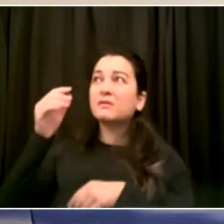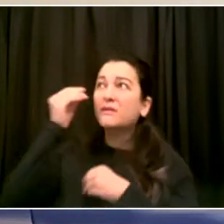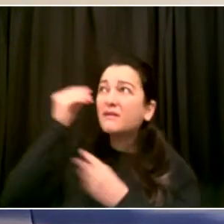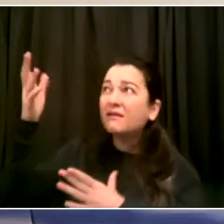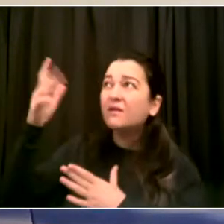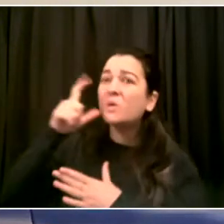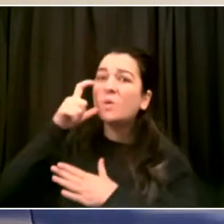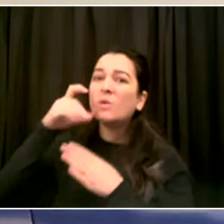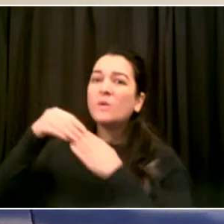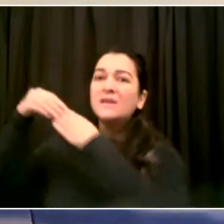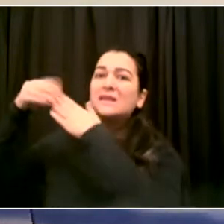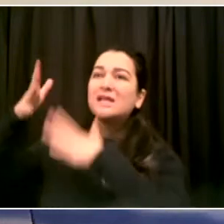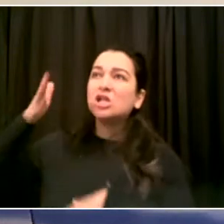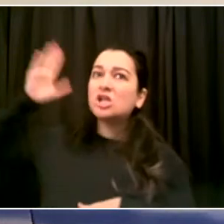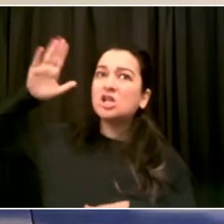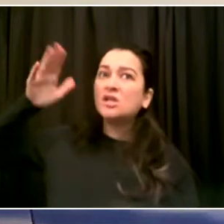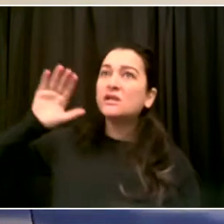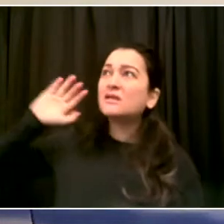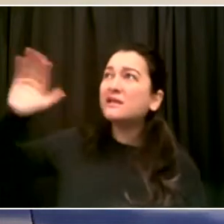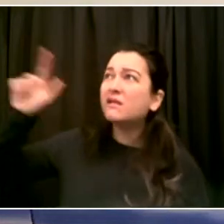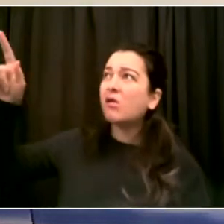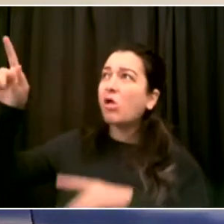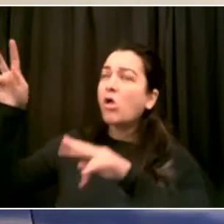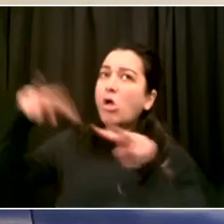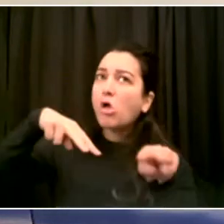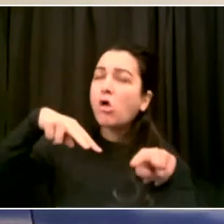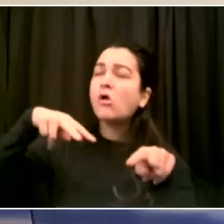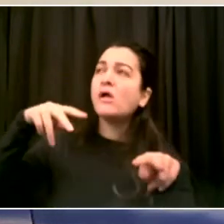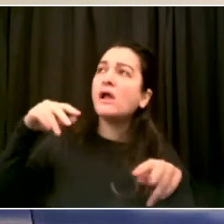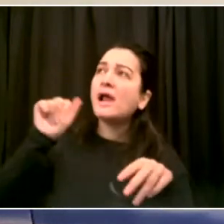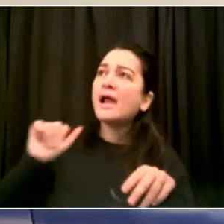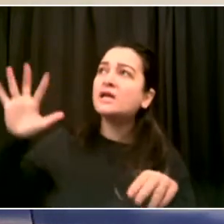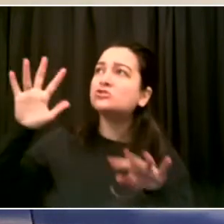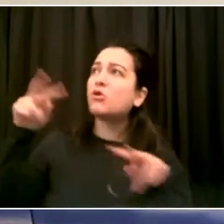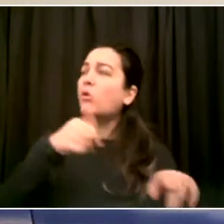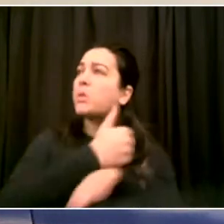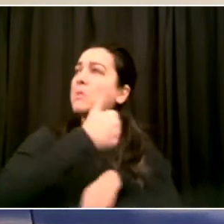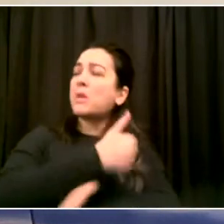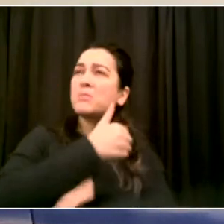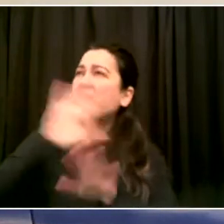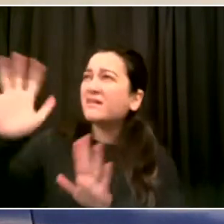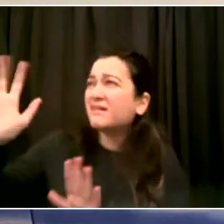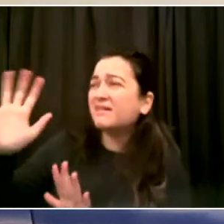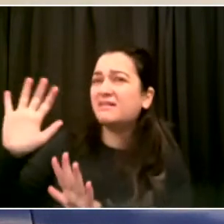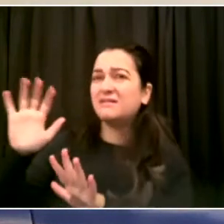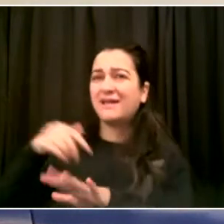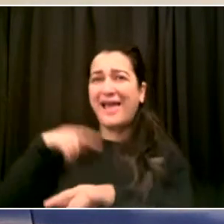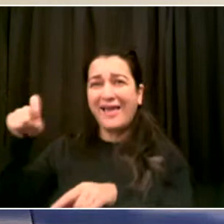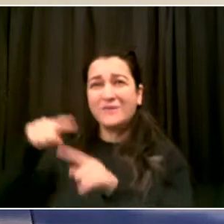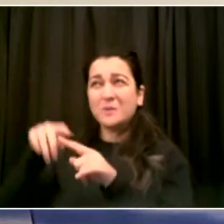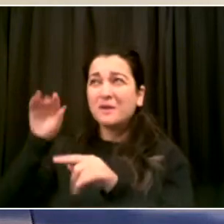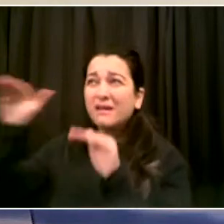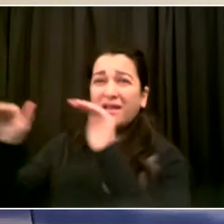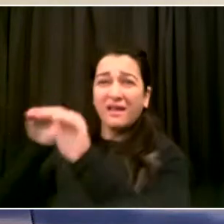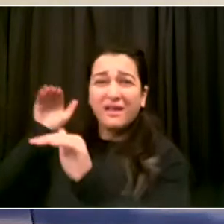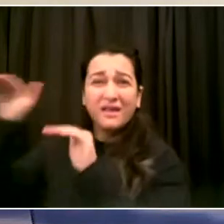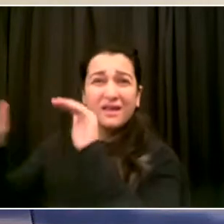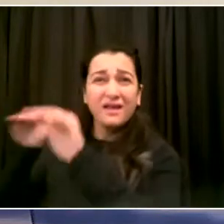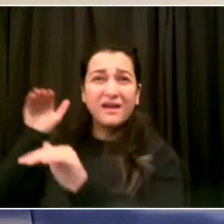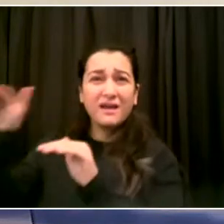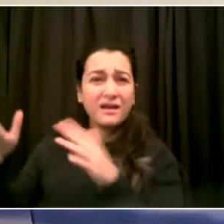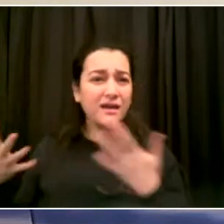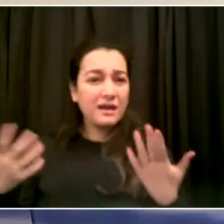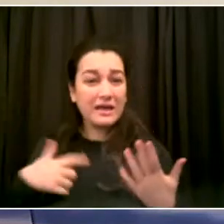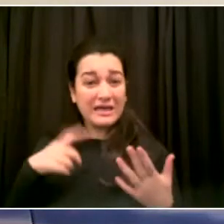Americans. But as Mayor de Blasio said, despite these efforts, we saw discriminatory rhetoric